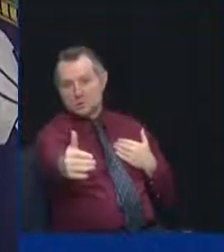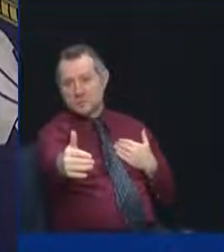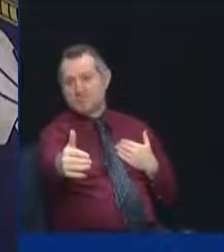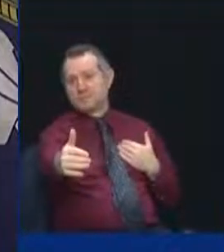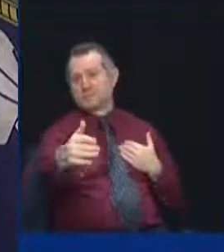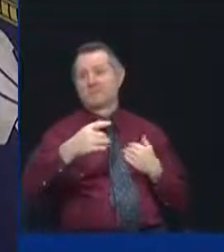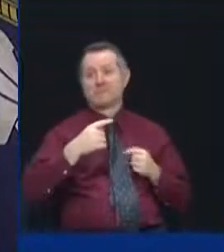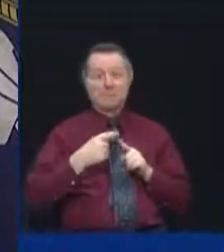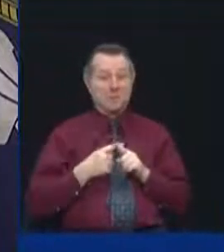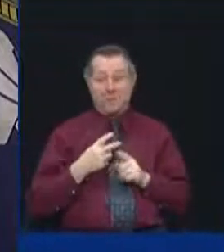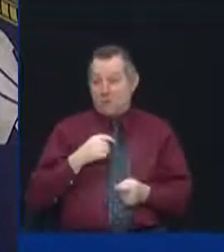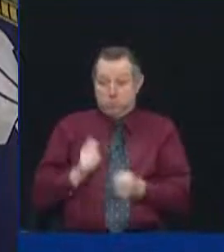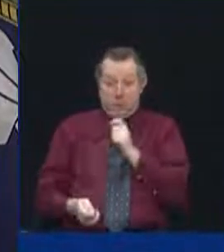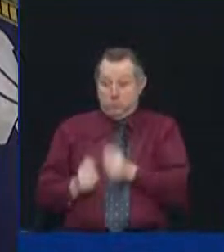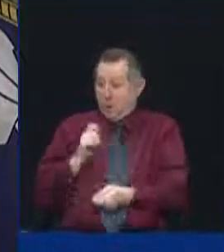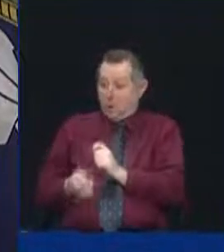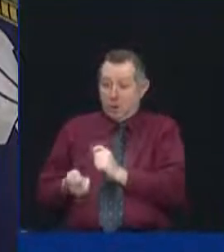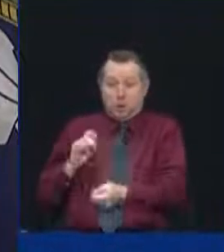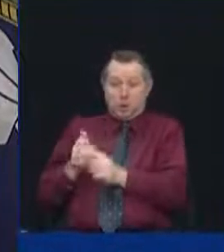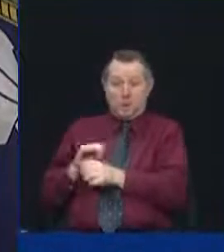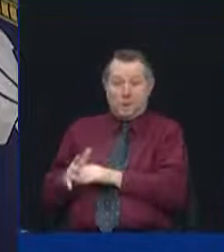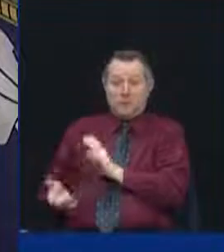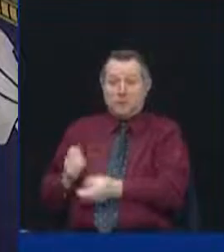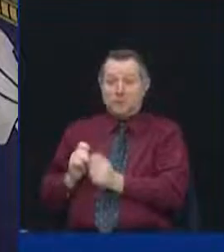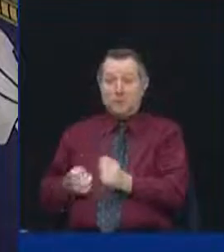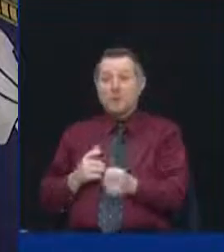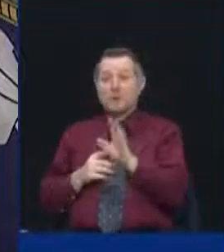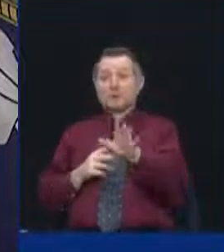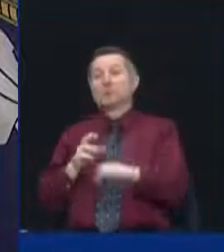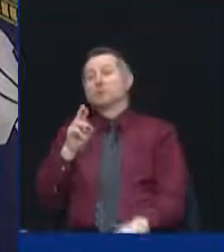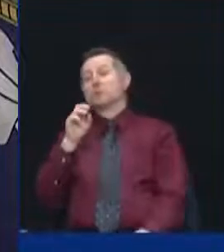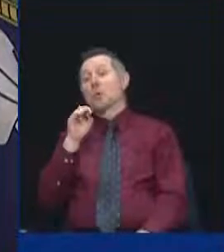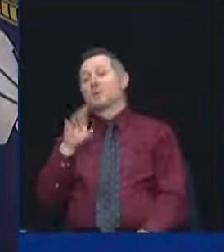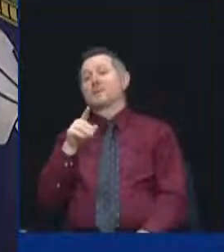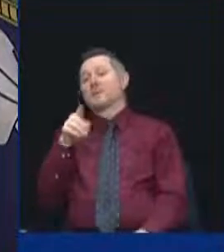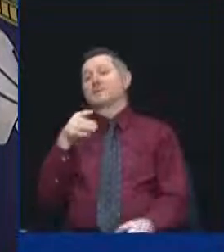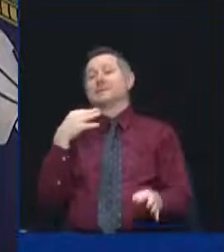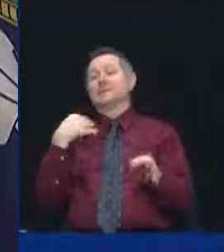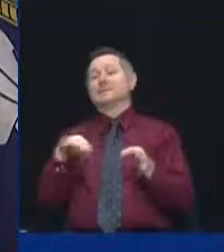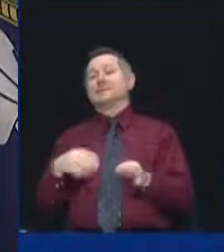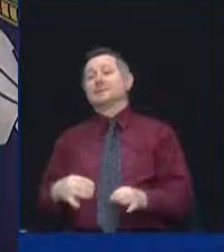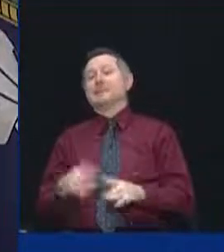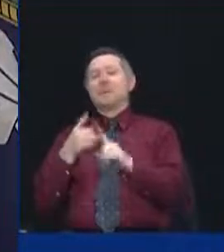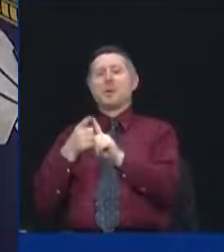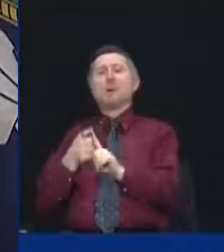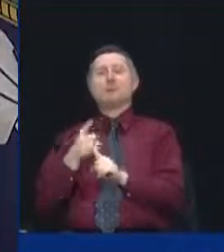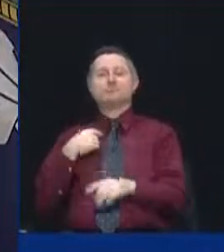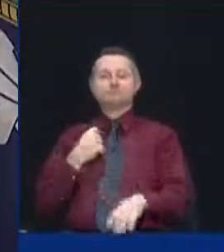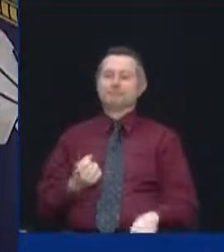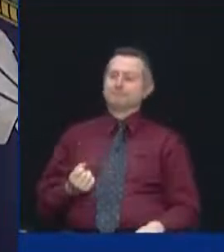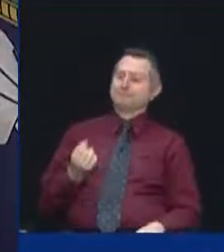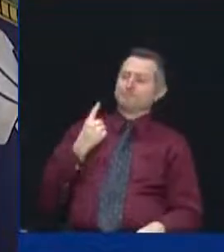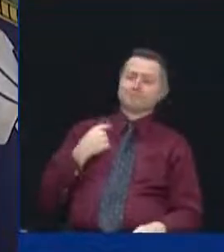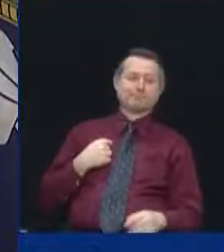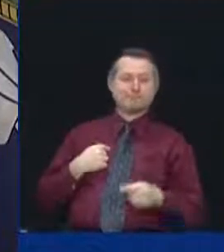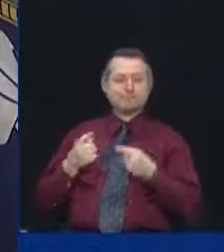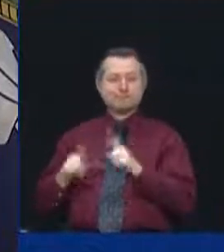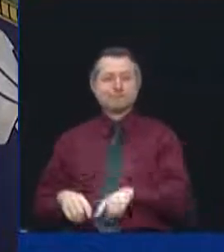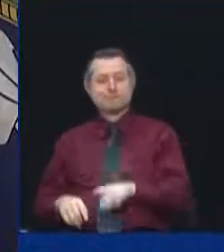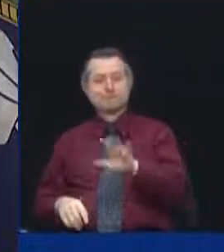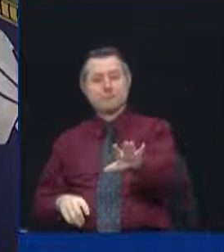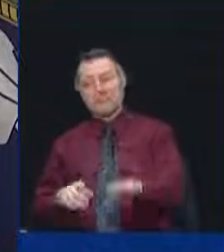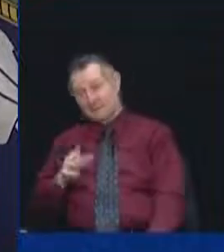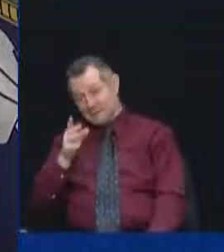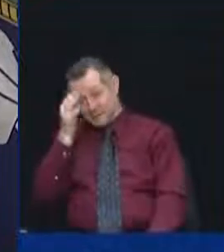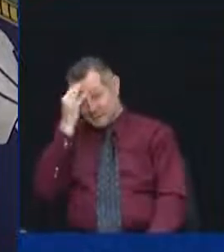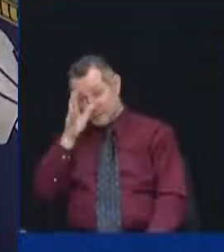month. I think Rob's point is very well taken, and I'd like you to think about the point.